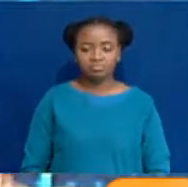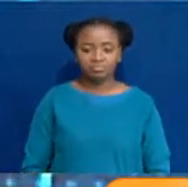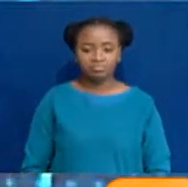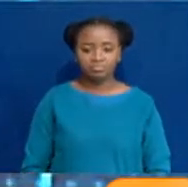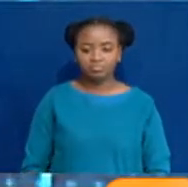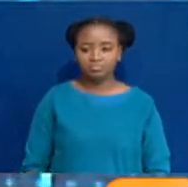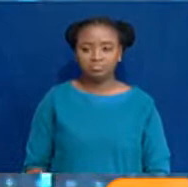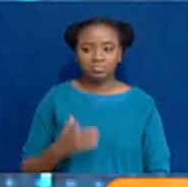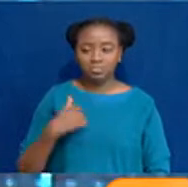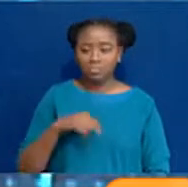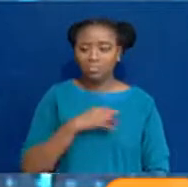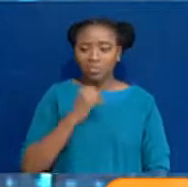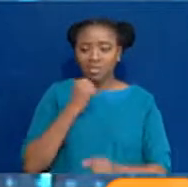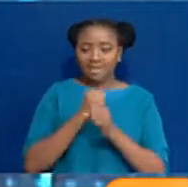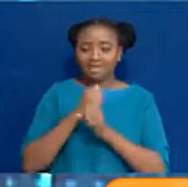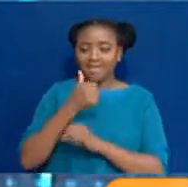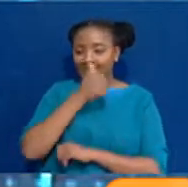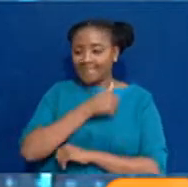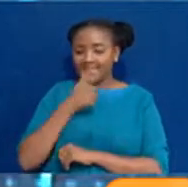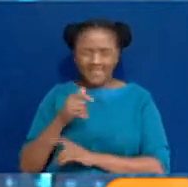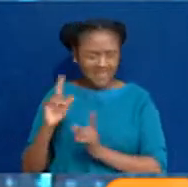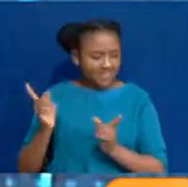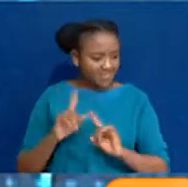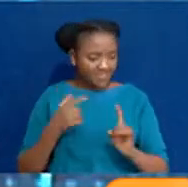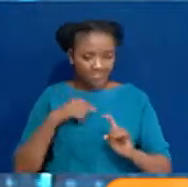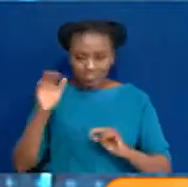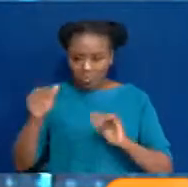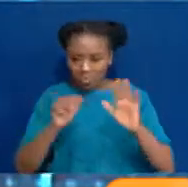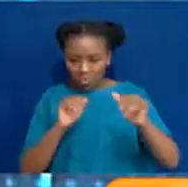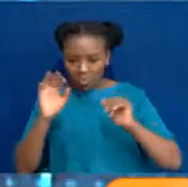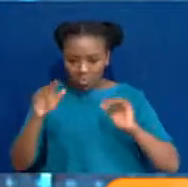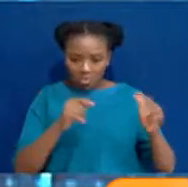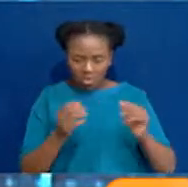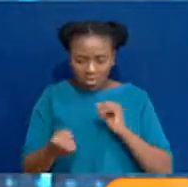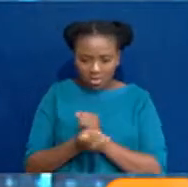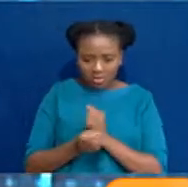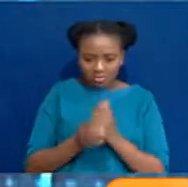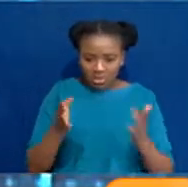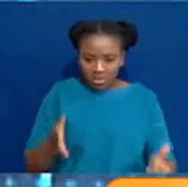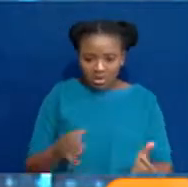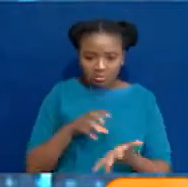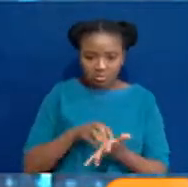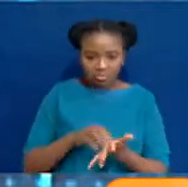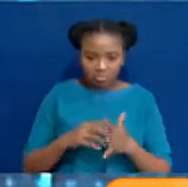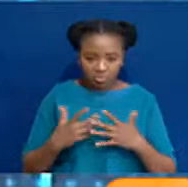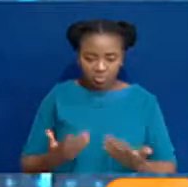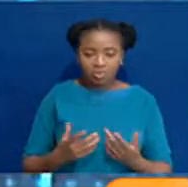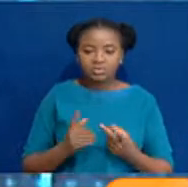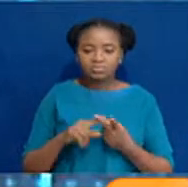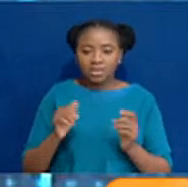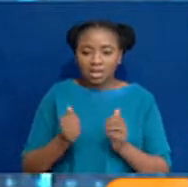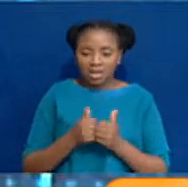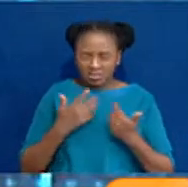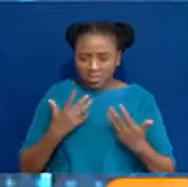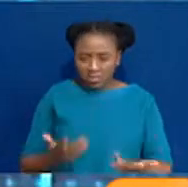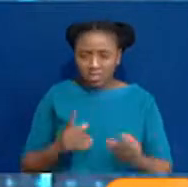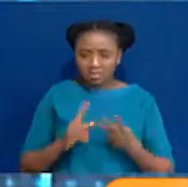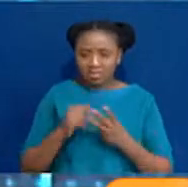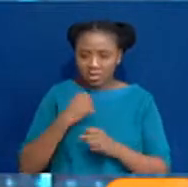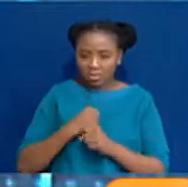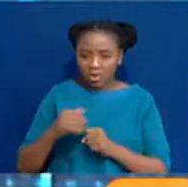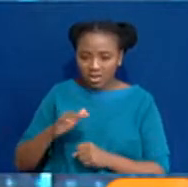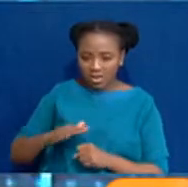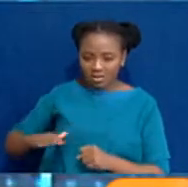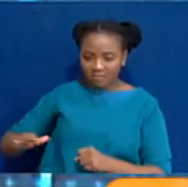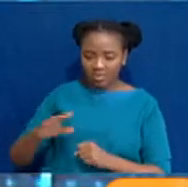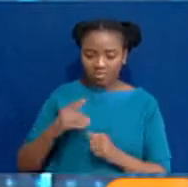will not do it in secret. We will call you and explain to you, look, hey, this is where we are. This is what is happening in our operational environment. This is